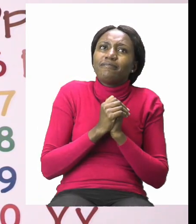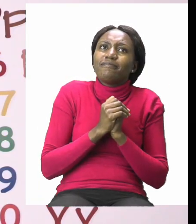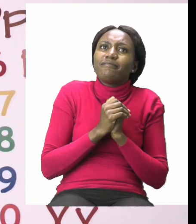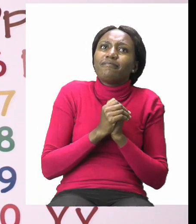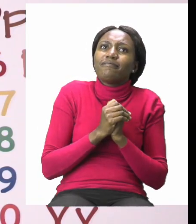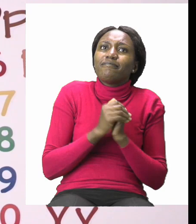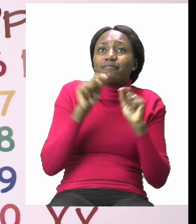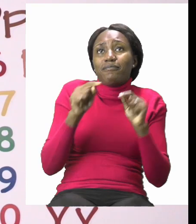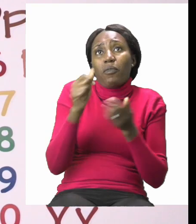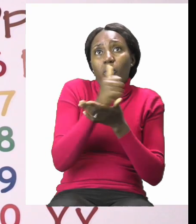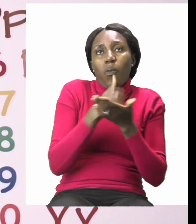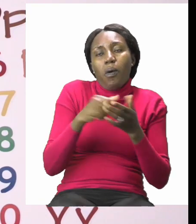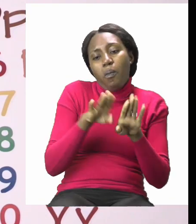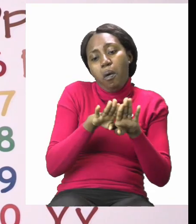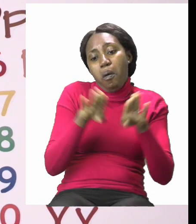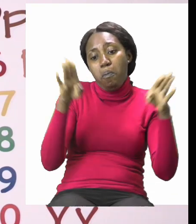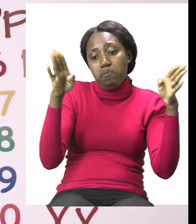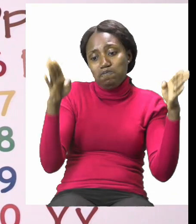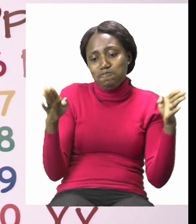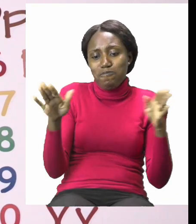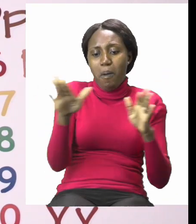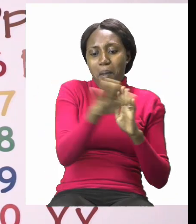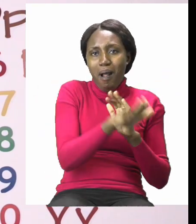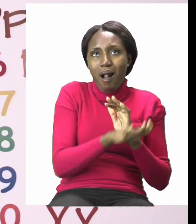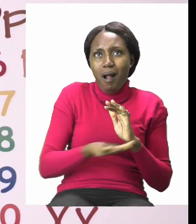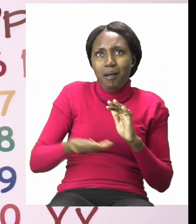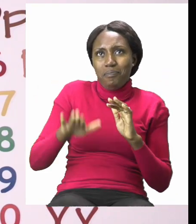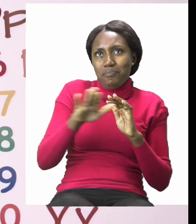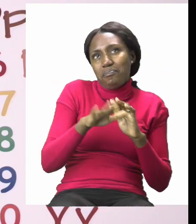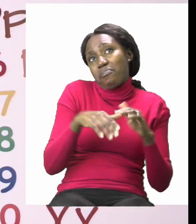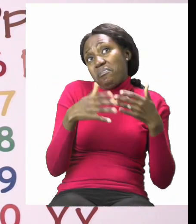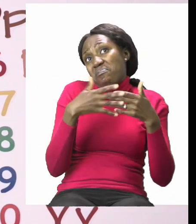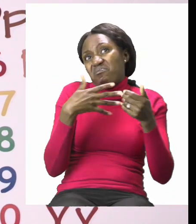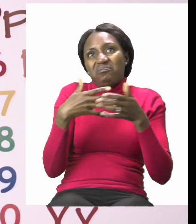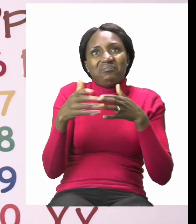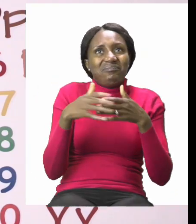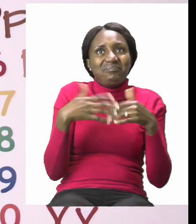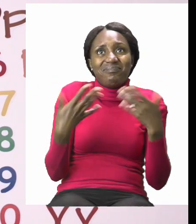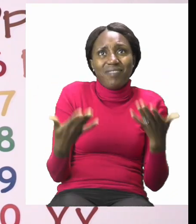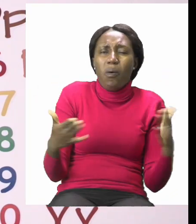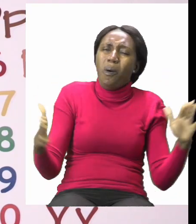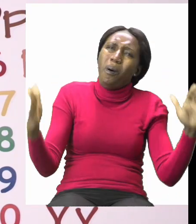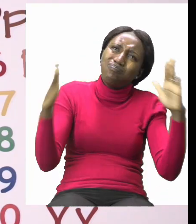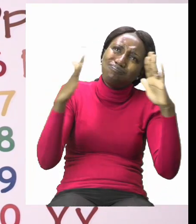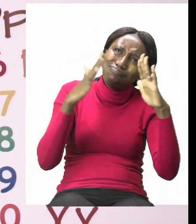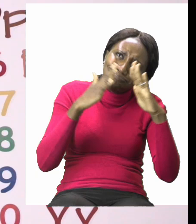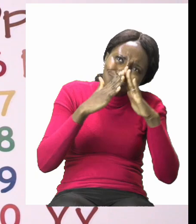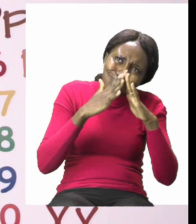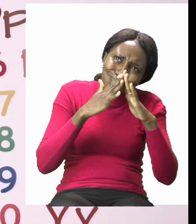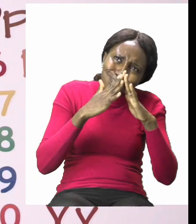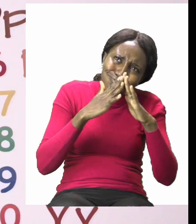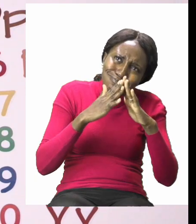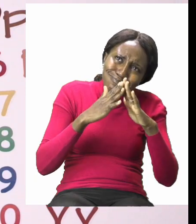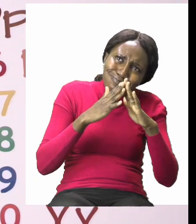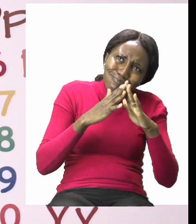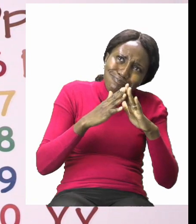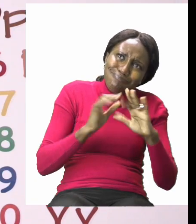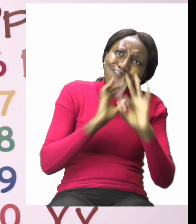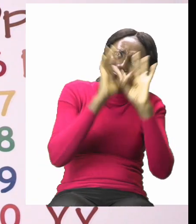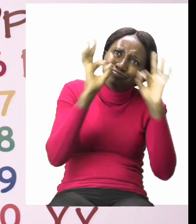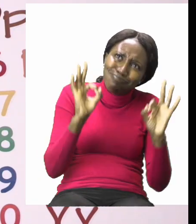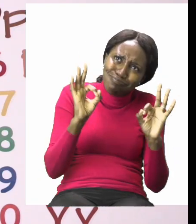can clean beautifully and our house will be less germs.